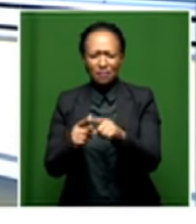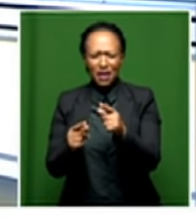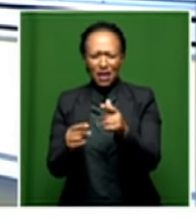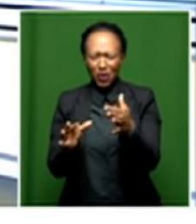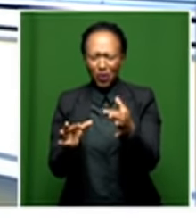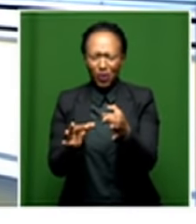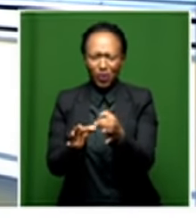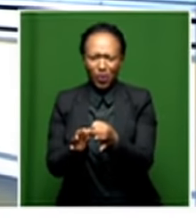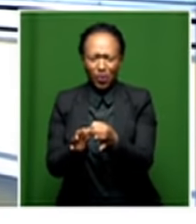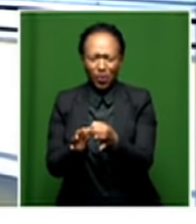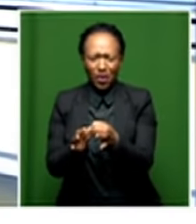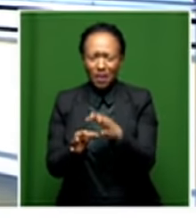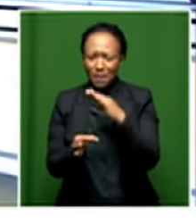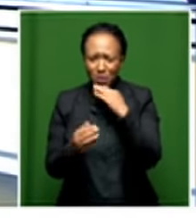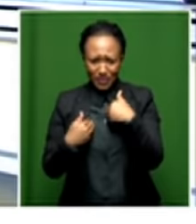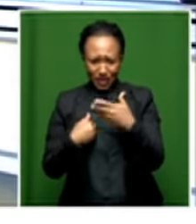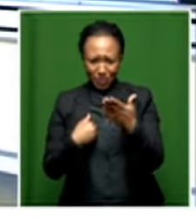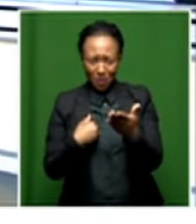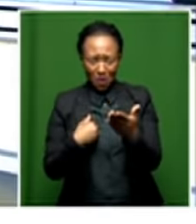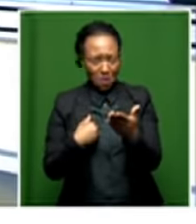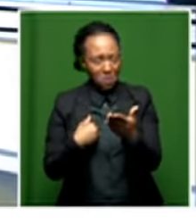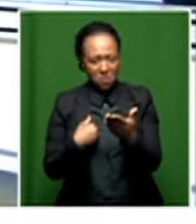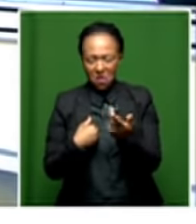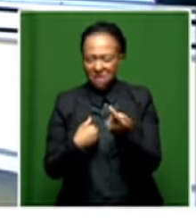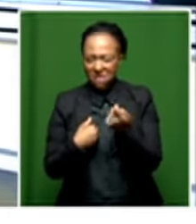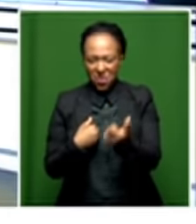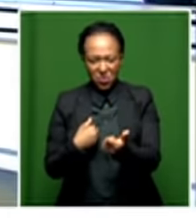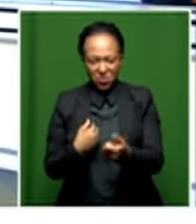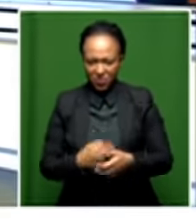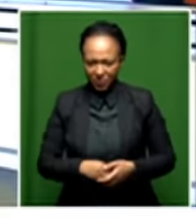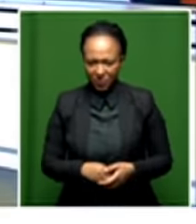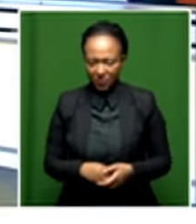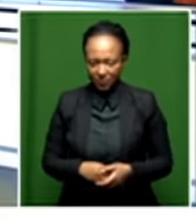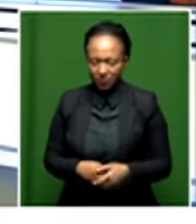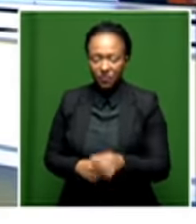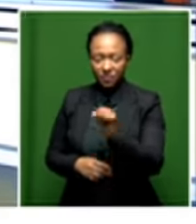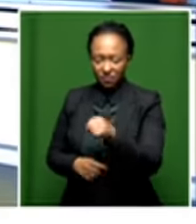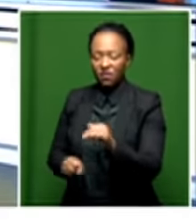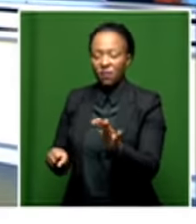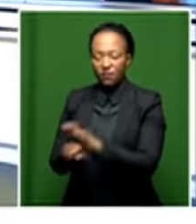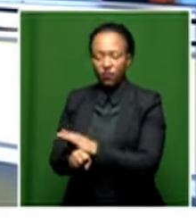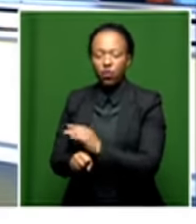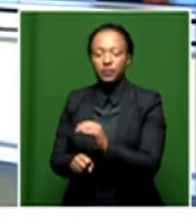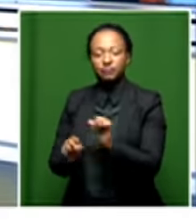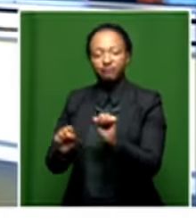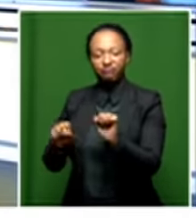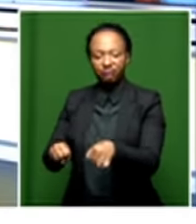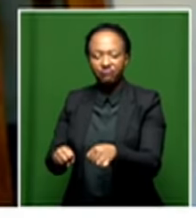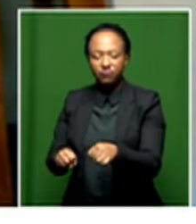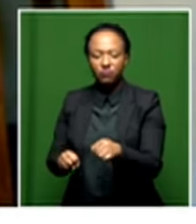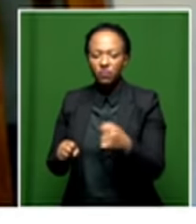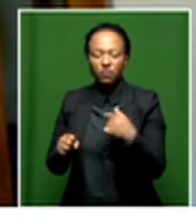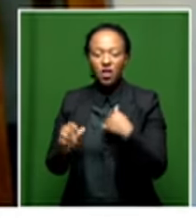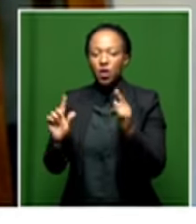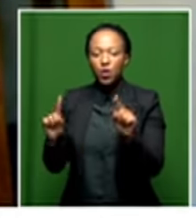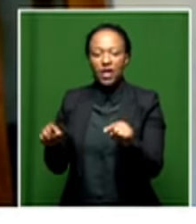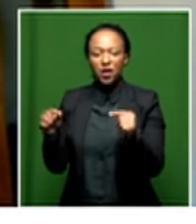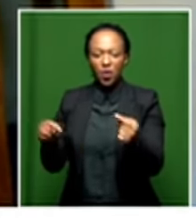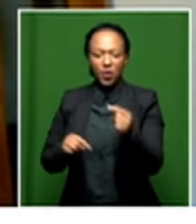ocean if we're starting at this pace. I fully agree. That's why we can't even speak about